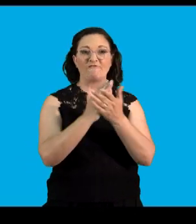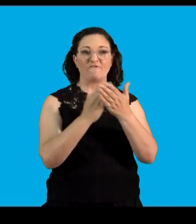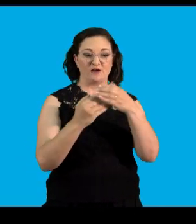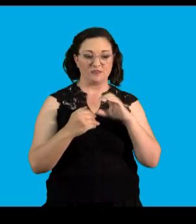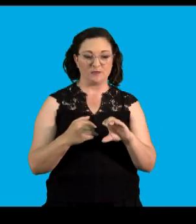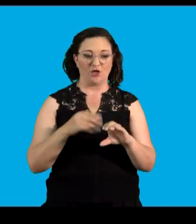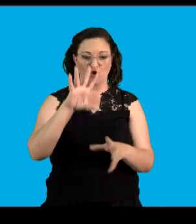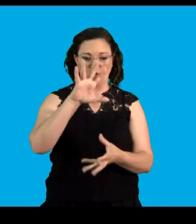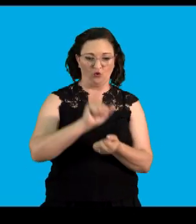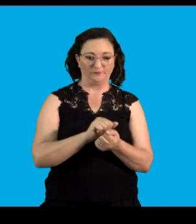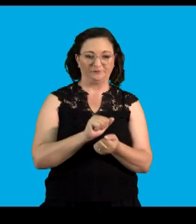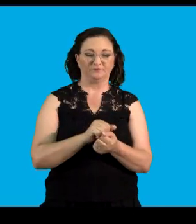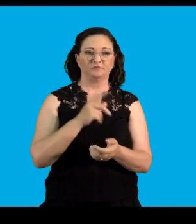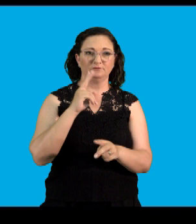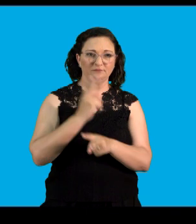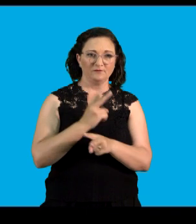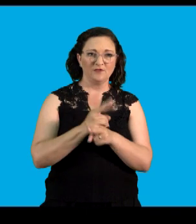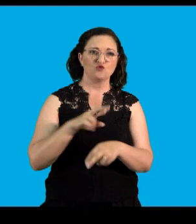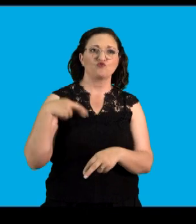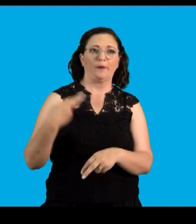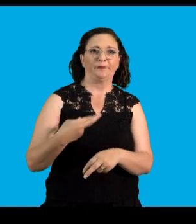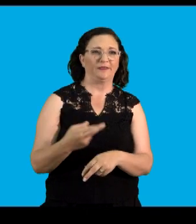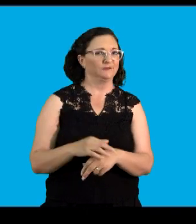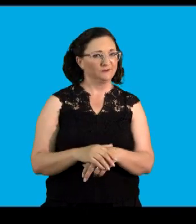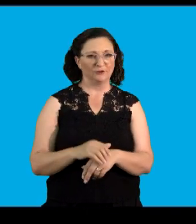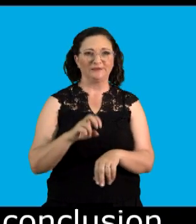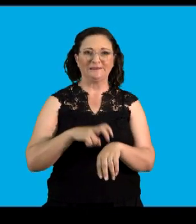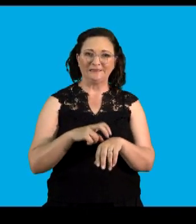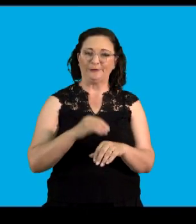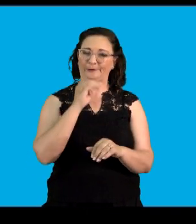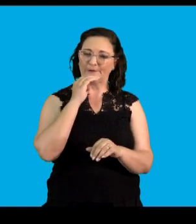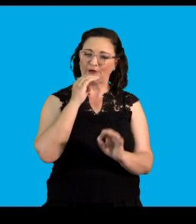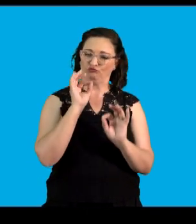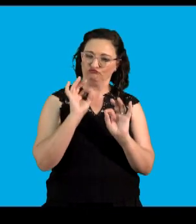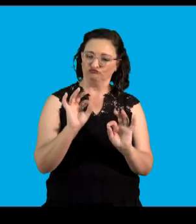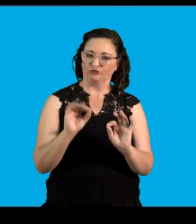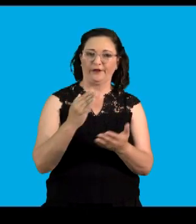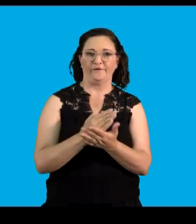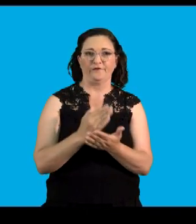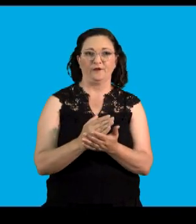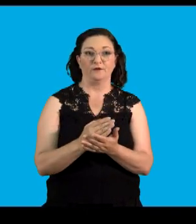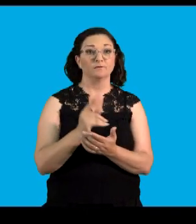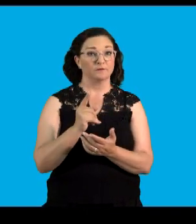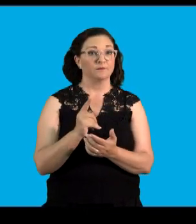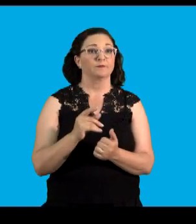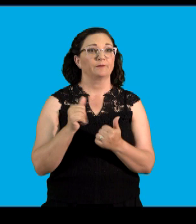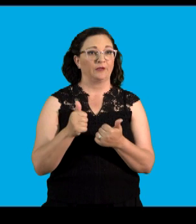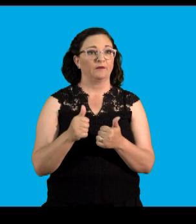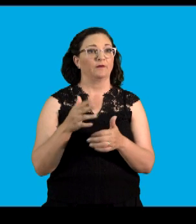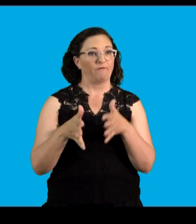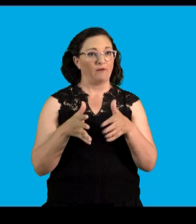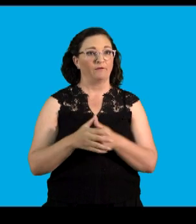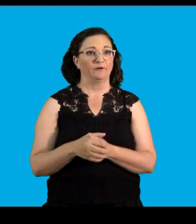subheadings, and then the last thing is going to be your conclusion, and then it consists of meaningful facts. Don't repeat information, don't be tempted. You will